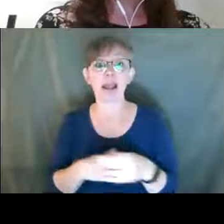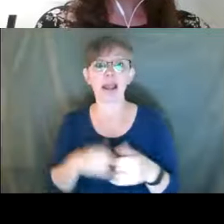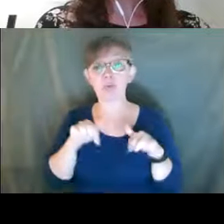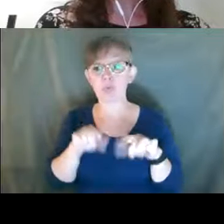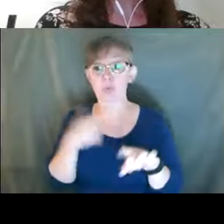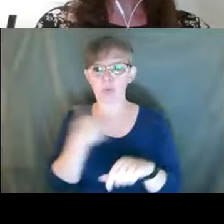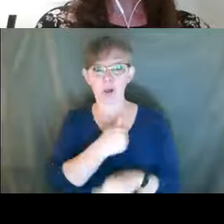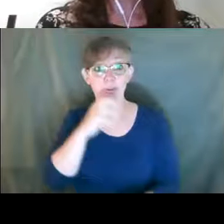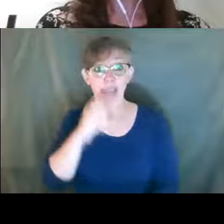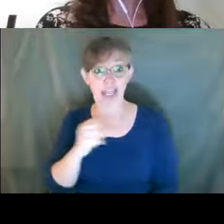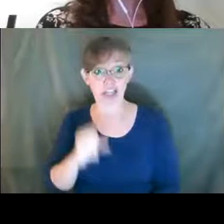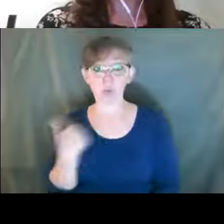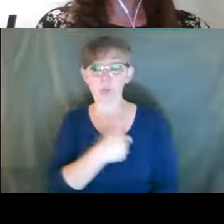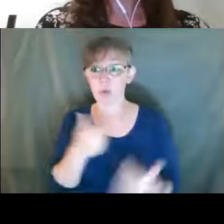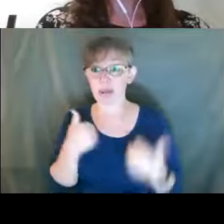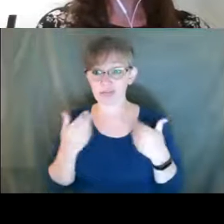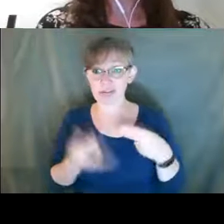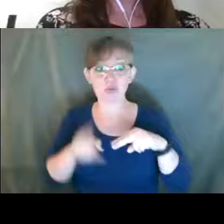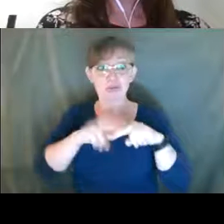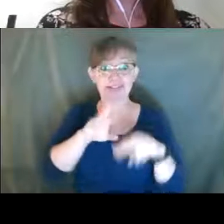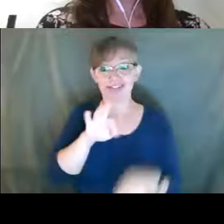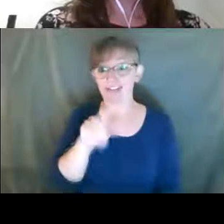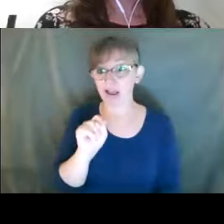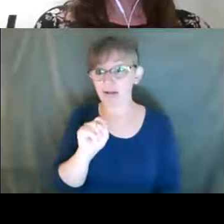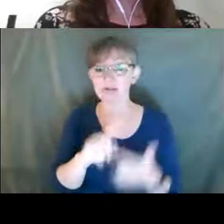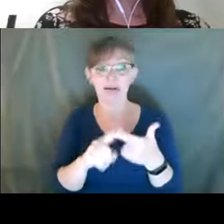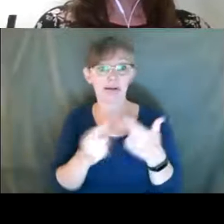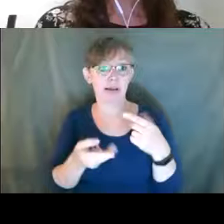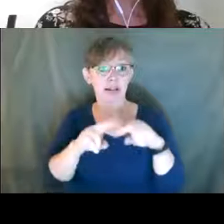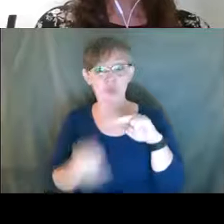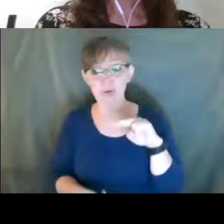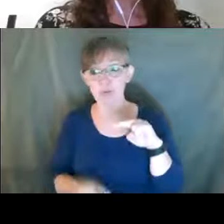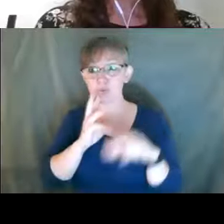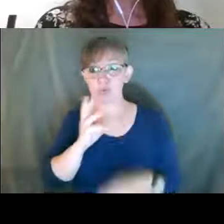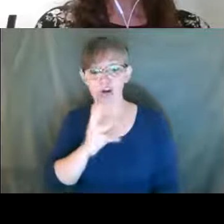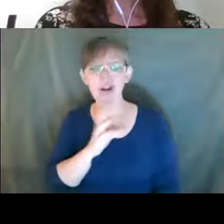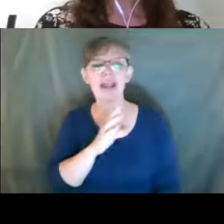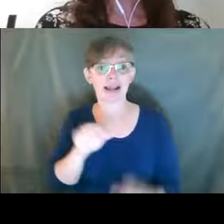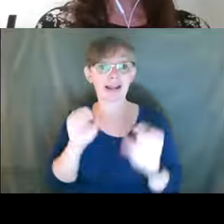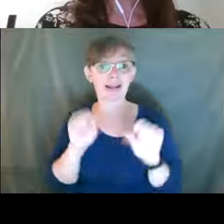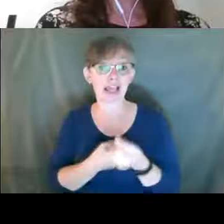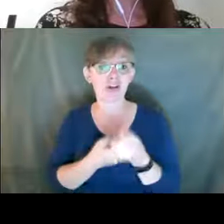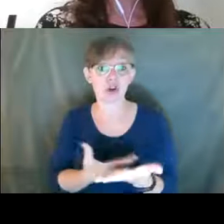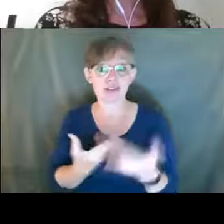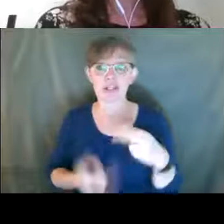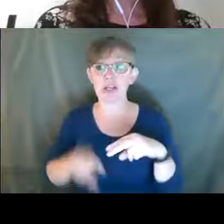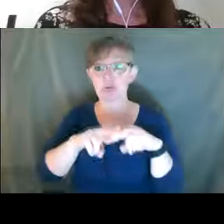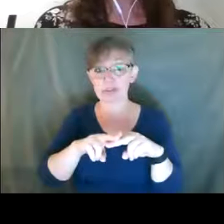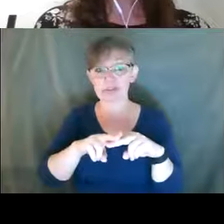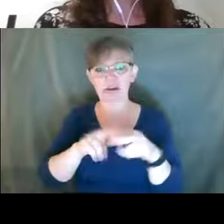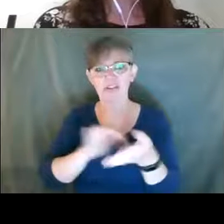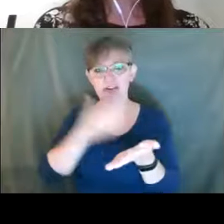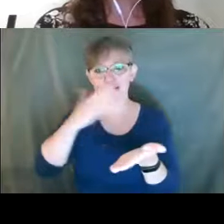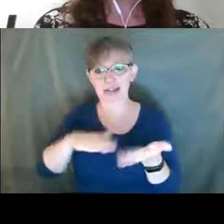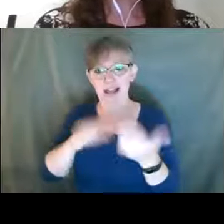decrease in water, decrease in kidney and liver functioning, which leads to an increase in toxic levels for